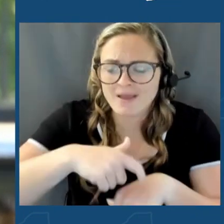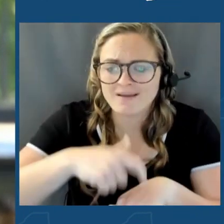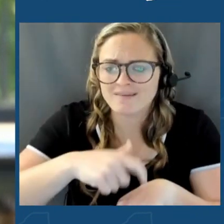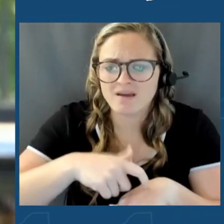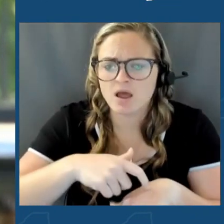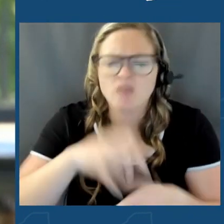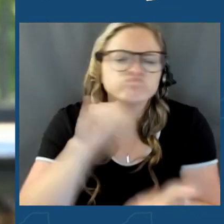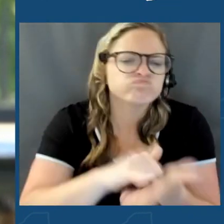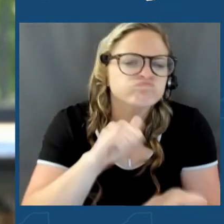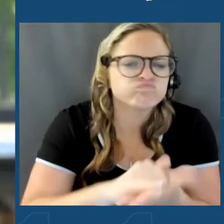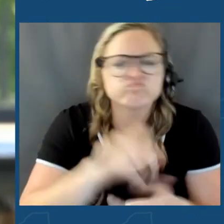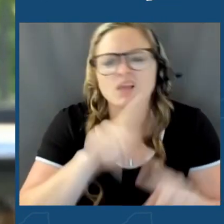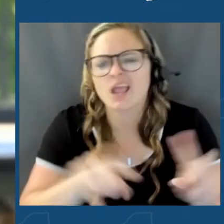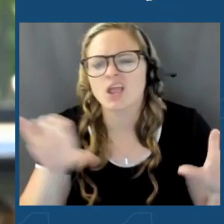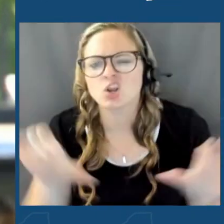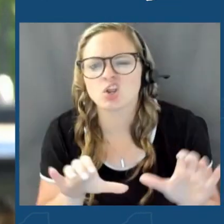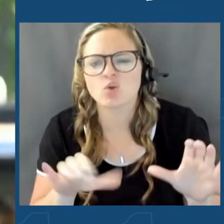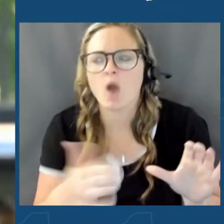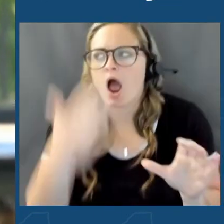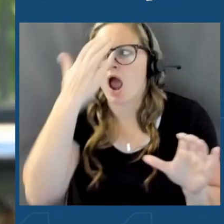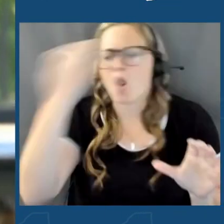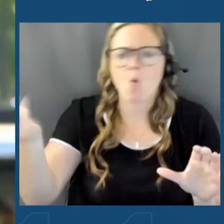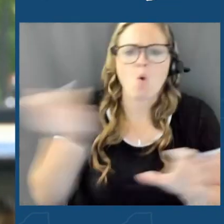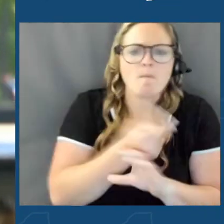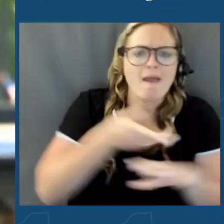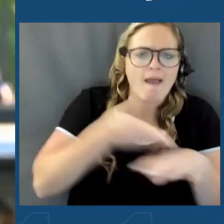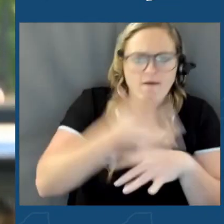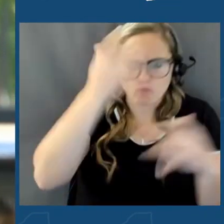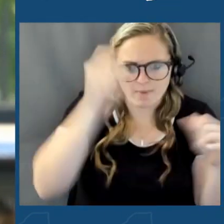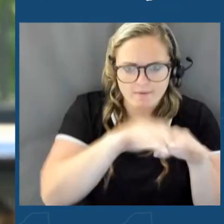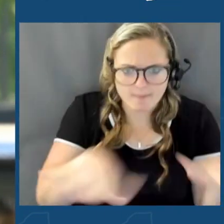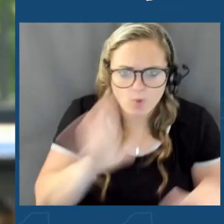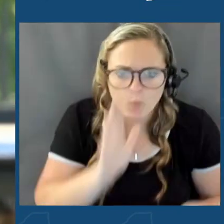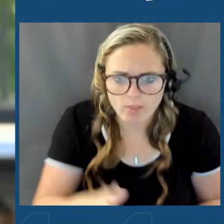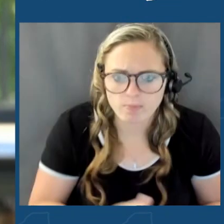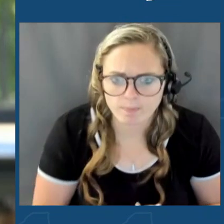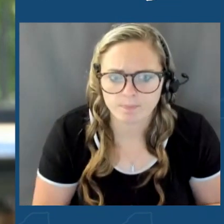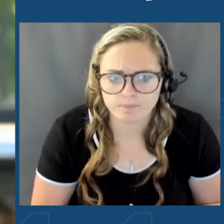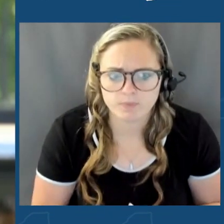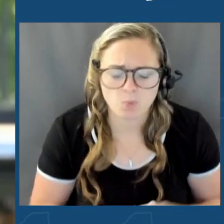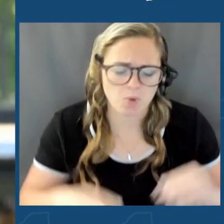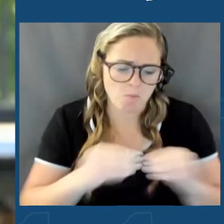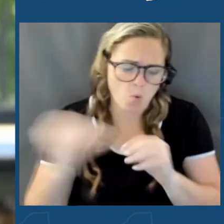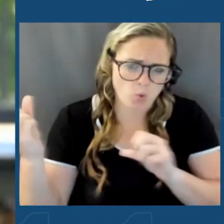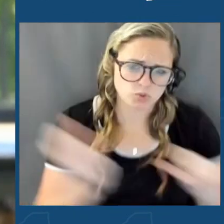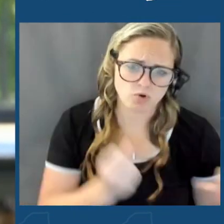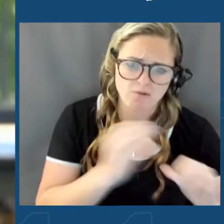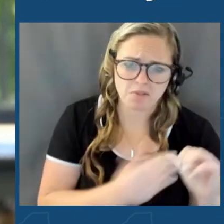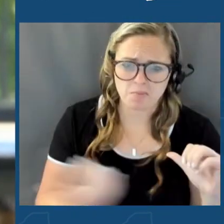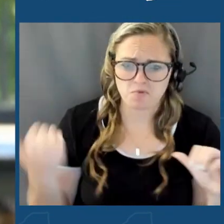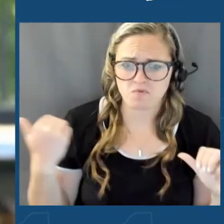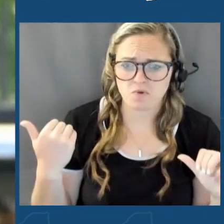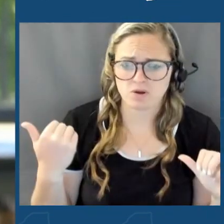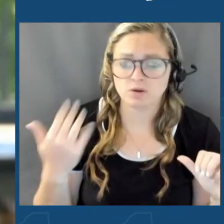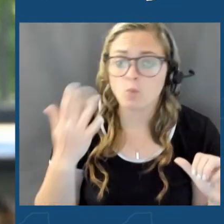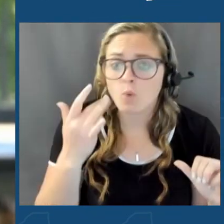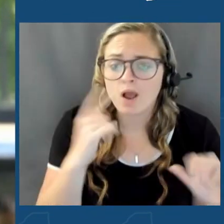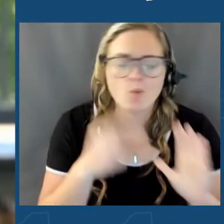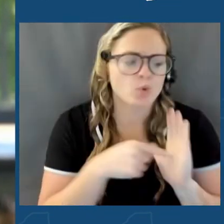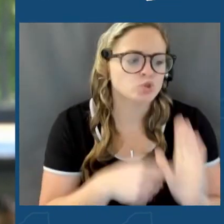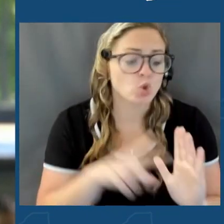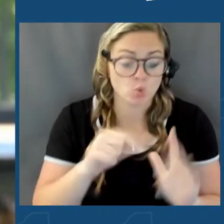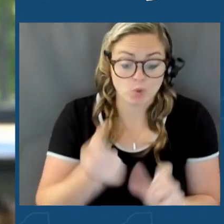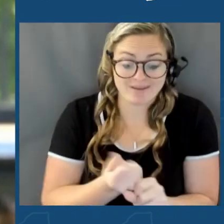done, I know we're going to come back after this pandemic, and we will come back even stronger than before because we showed we did it 20 years